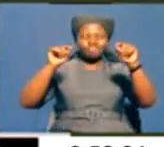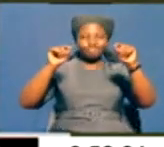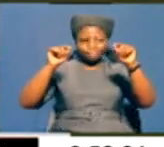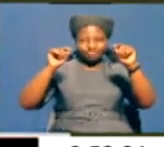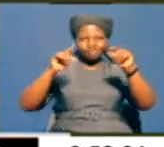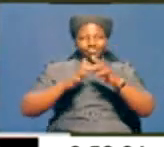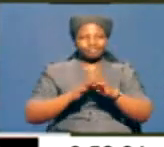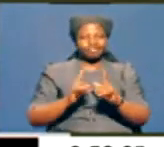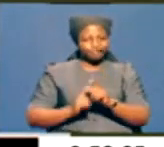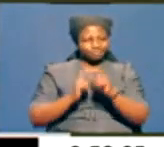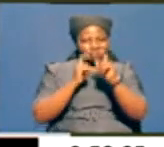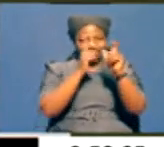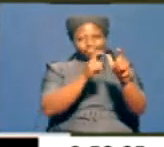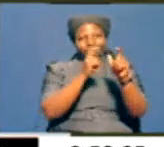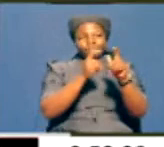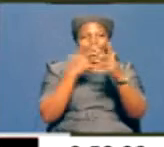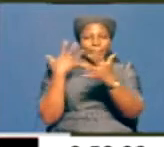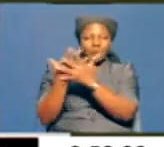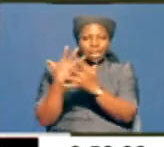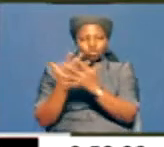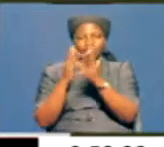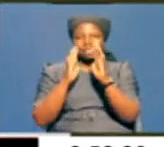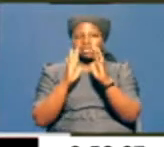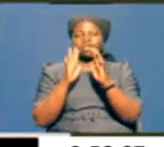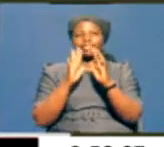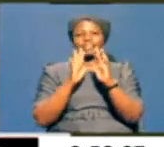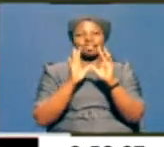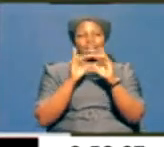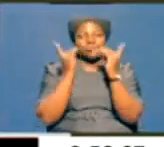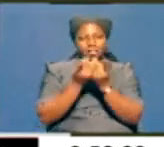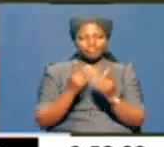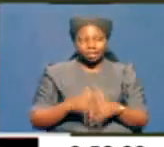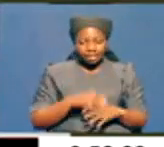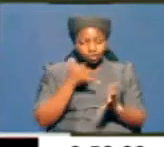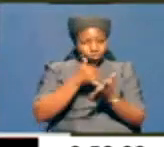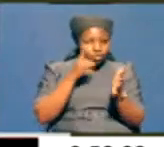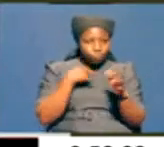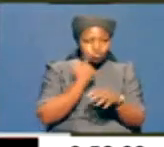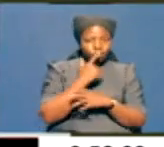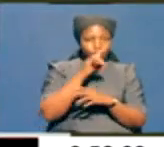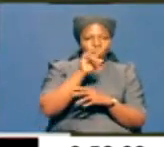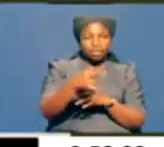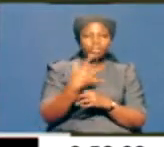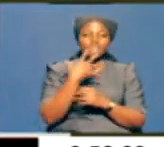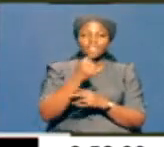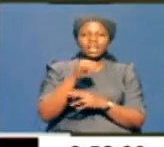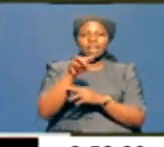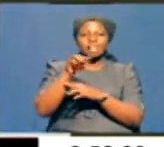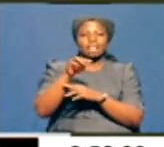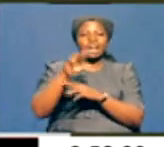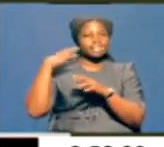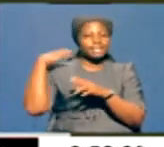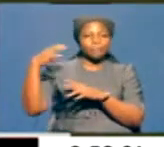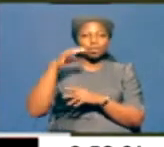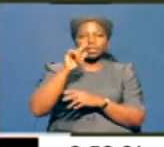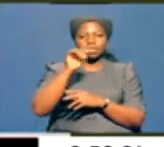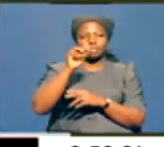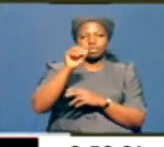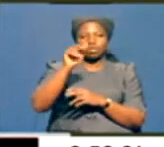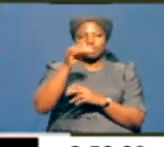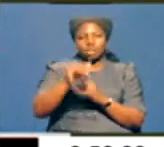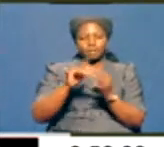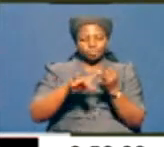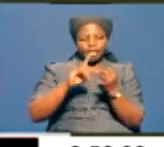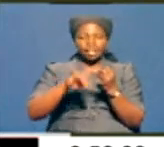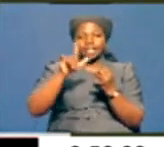by the prison's department. Among those feted was 1500-meter silver medalist Timothy Cheruiyot, 5000-meter Olympian Lilian